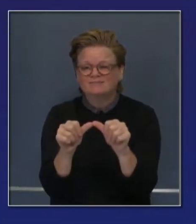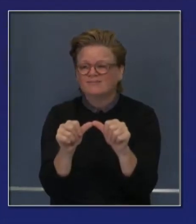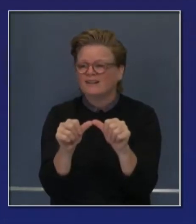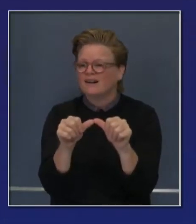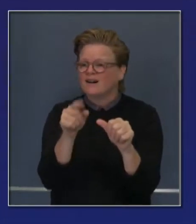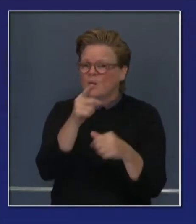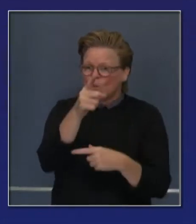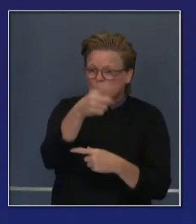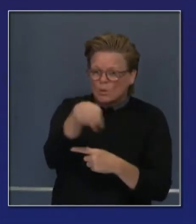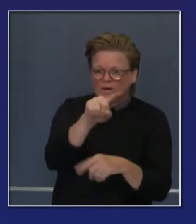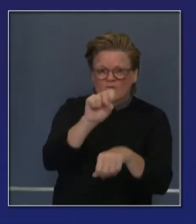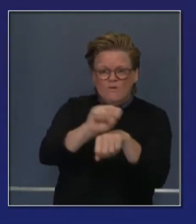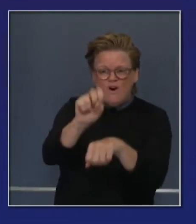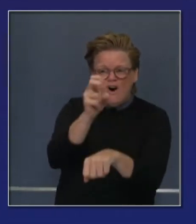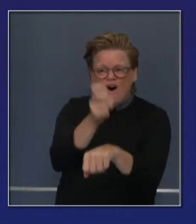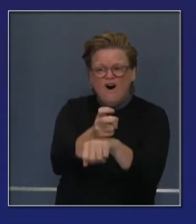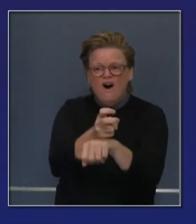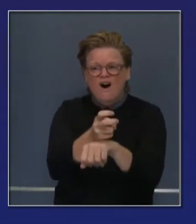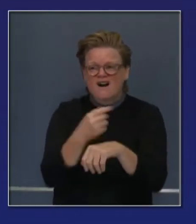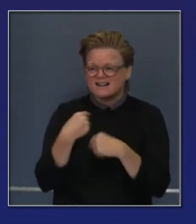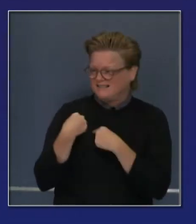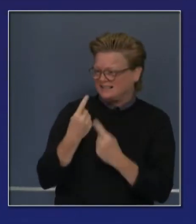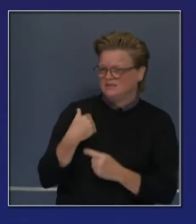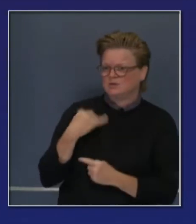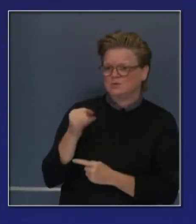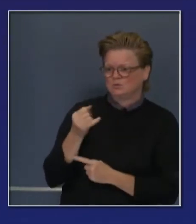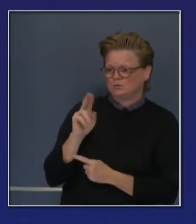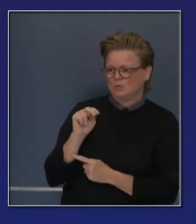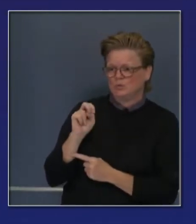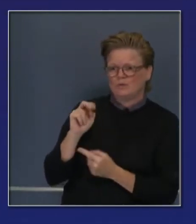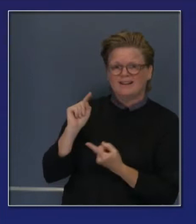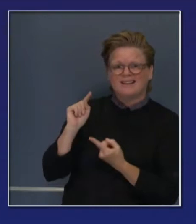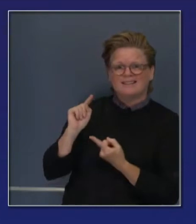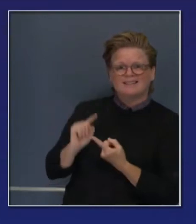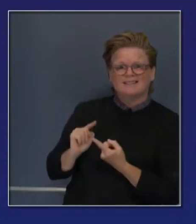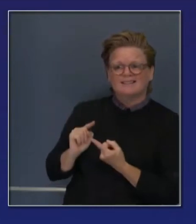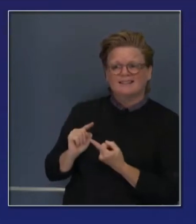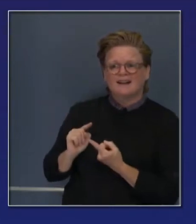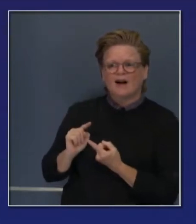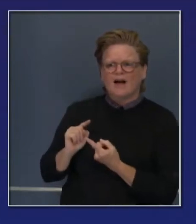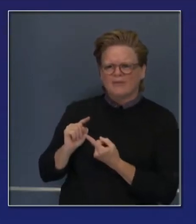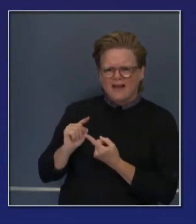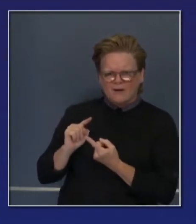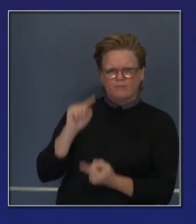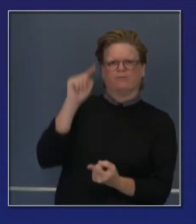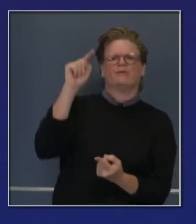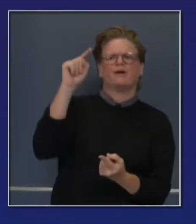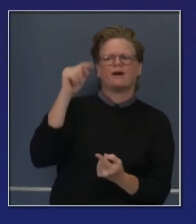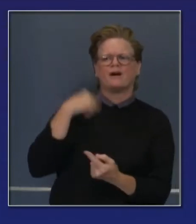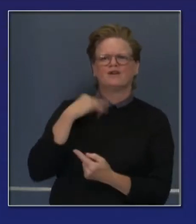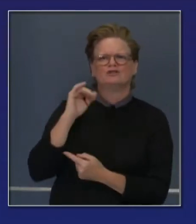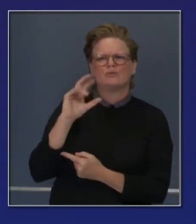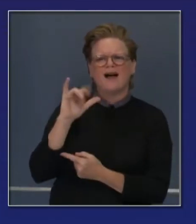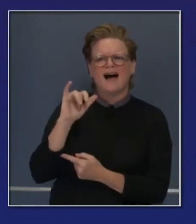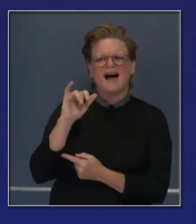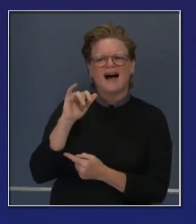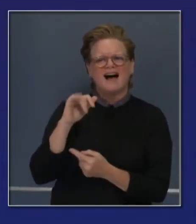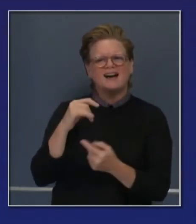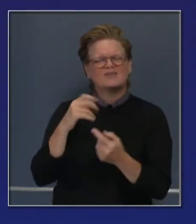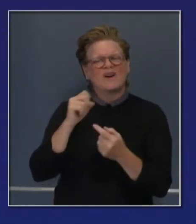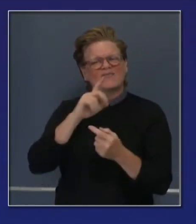to really bring the curve down, and now we need 40 million to continue to come together to crush this curve,